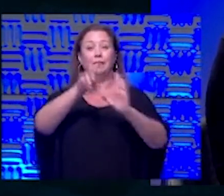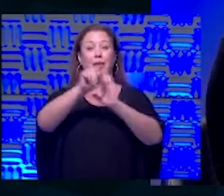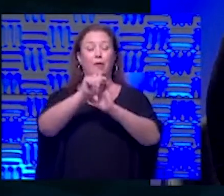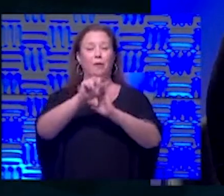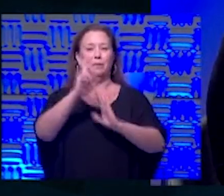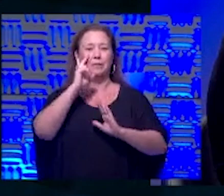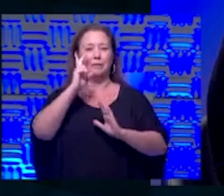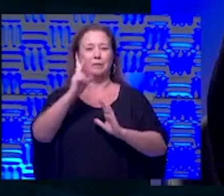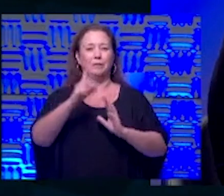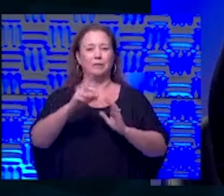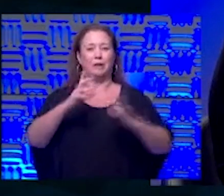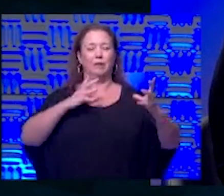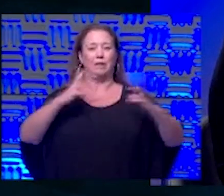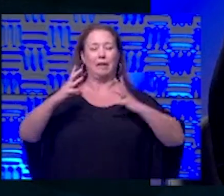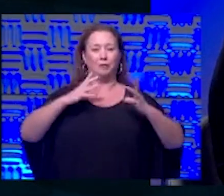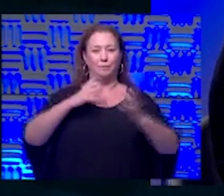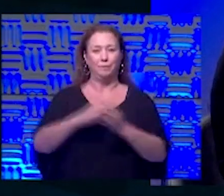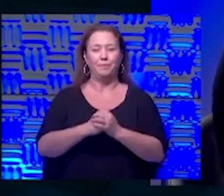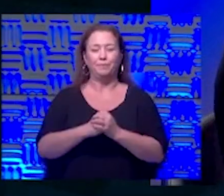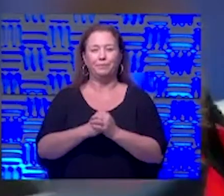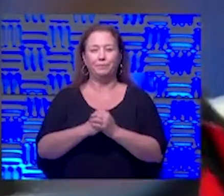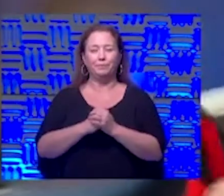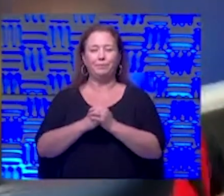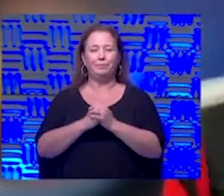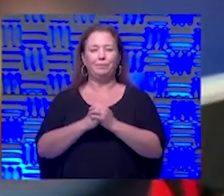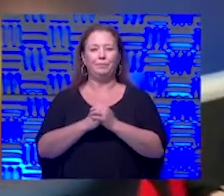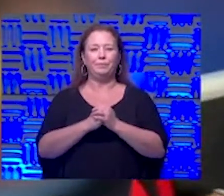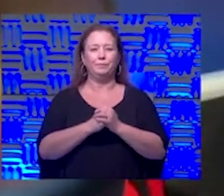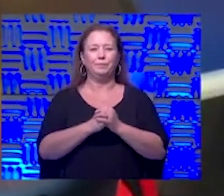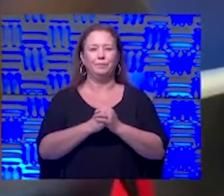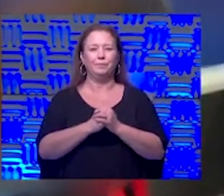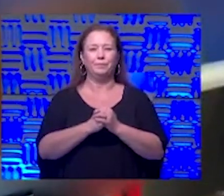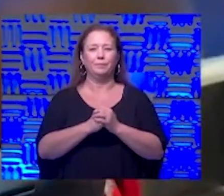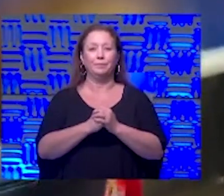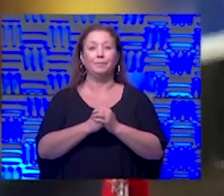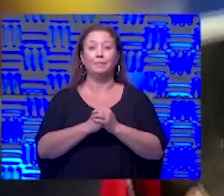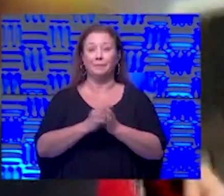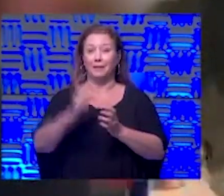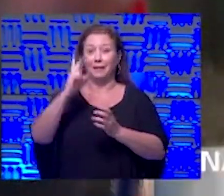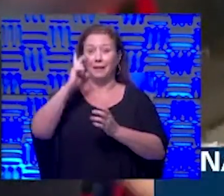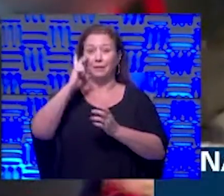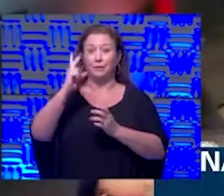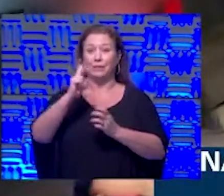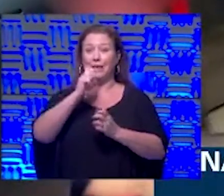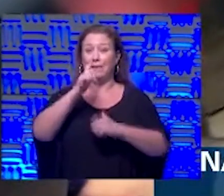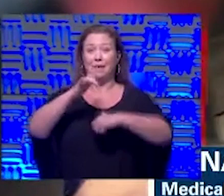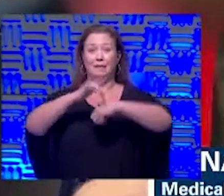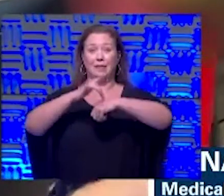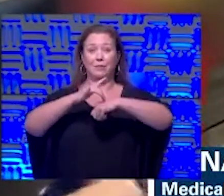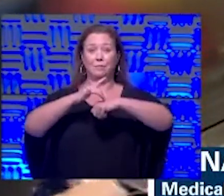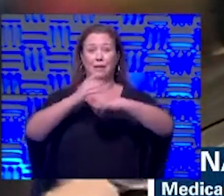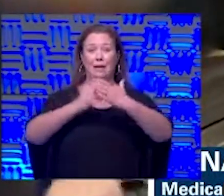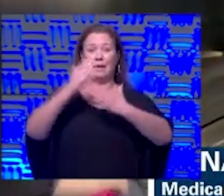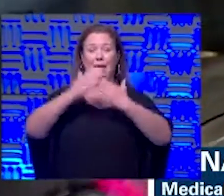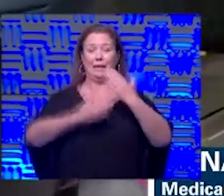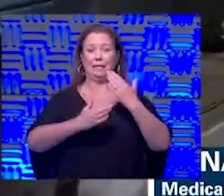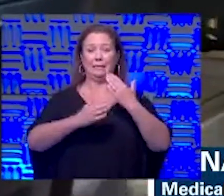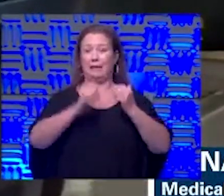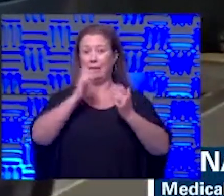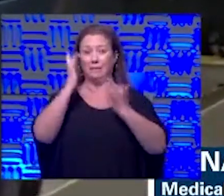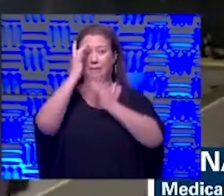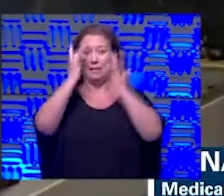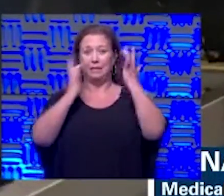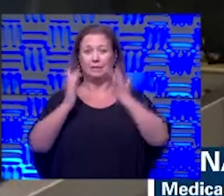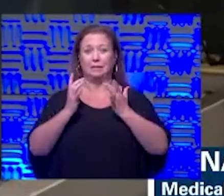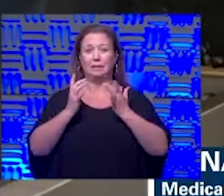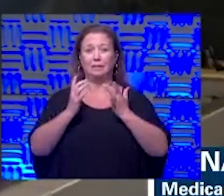what you're seeing out there on your vacation. Okay. And as you can see, I haven't touched my hands, my face.